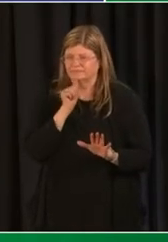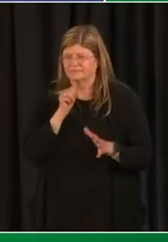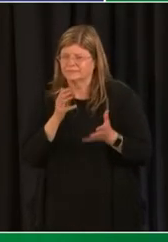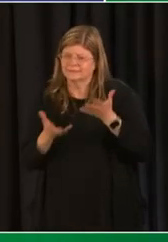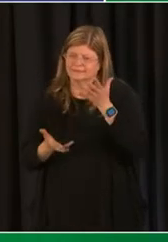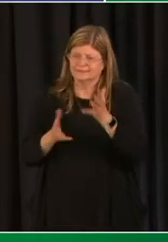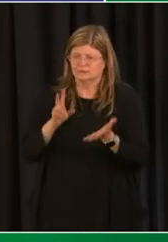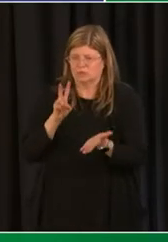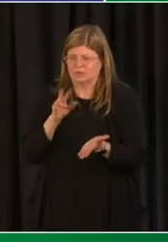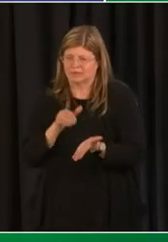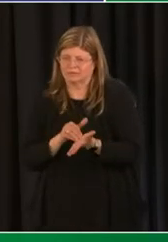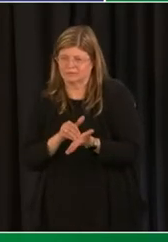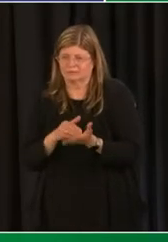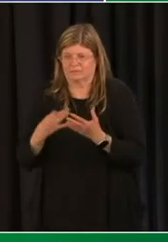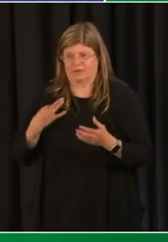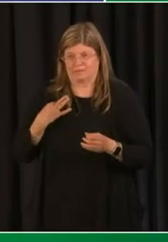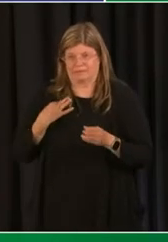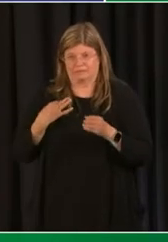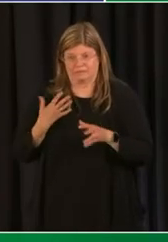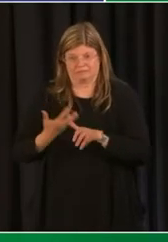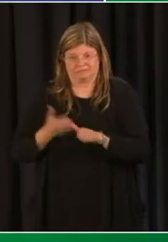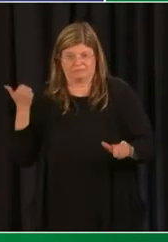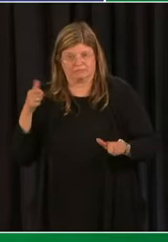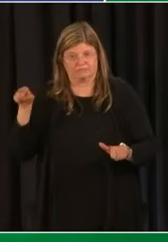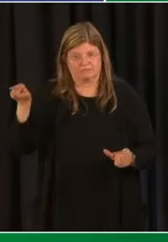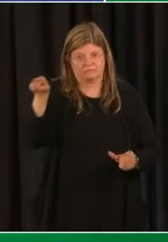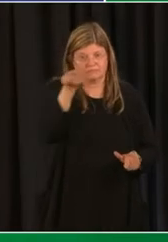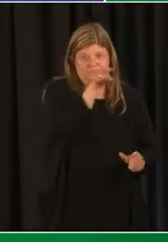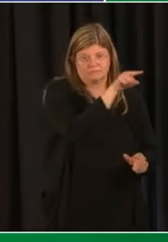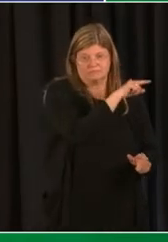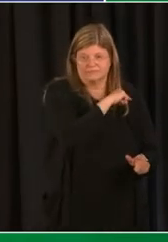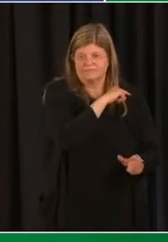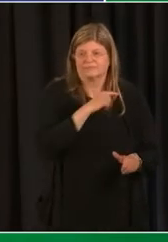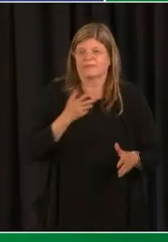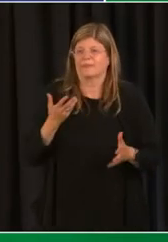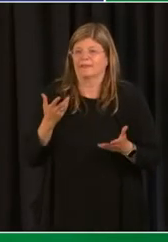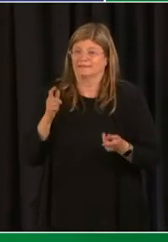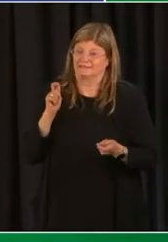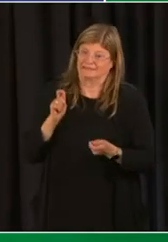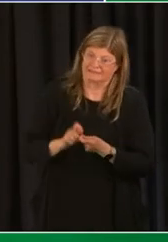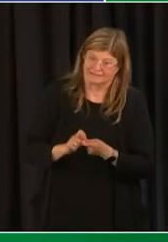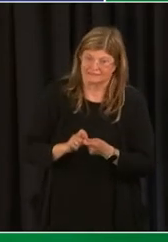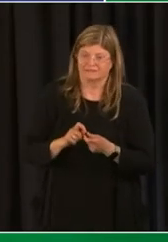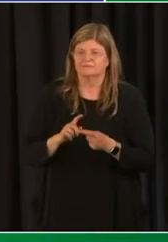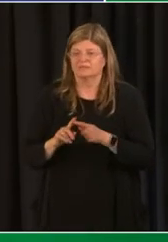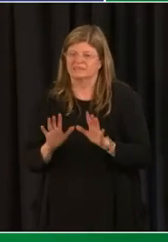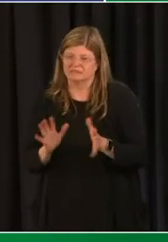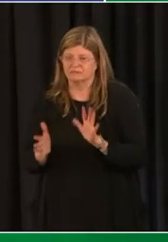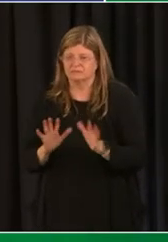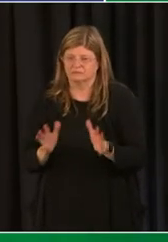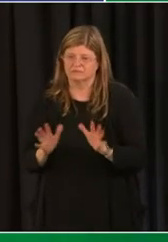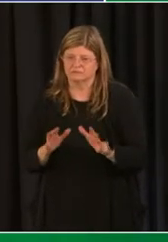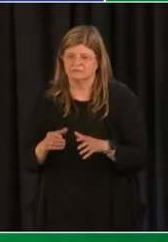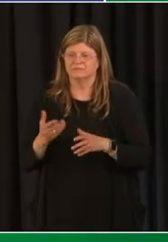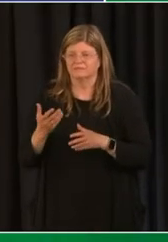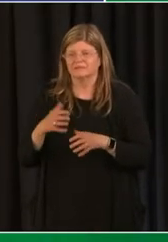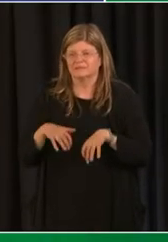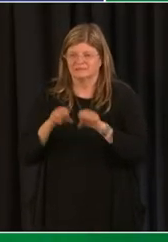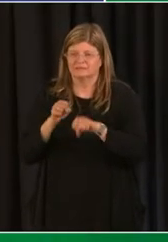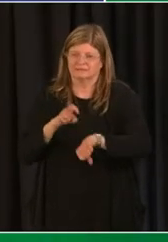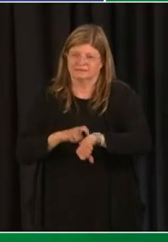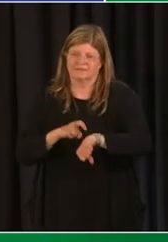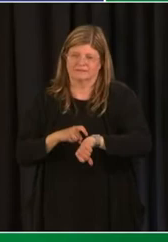about 2,000 applications in the CHAP queue right now, and so yes, it is going to take a little bit of time